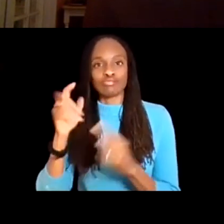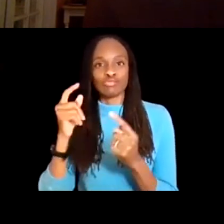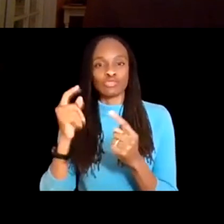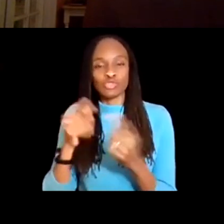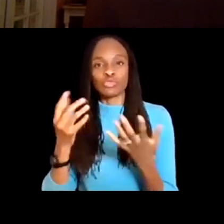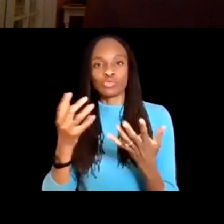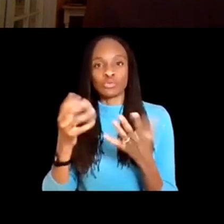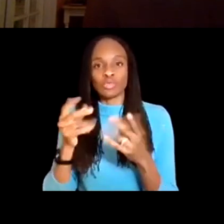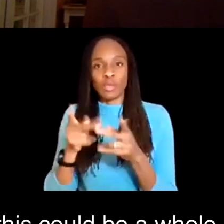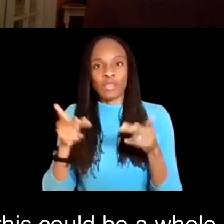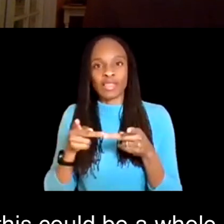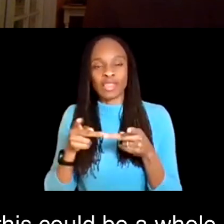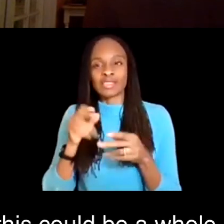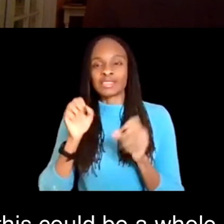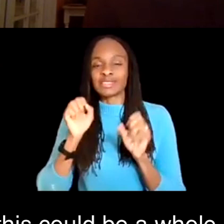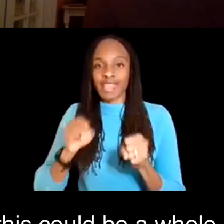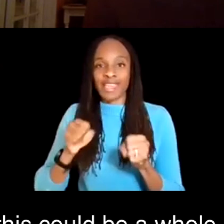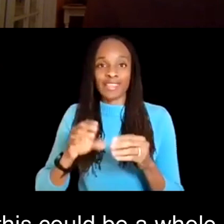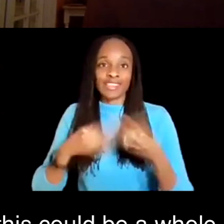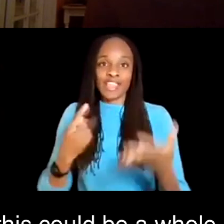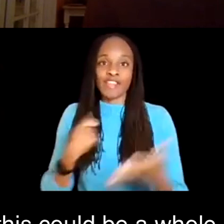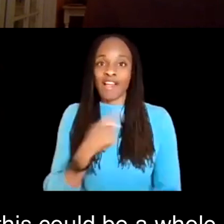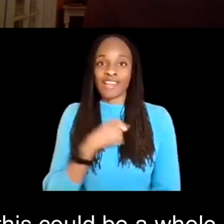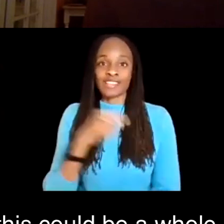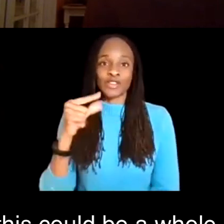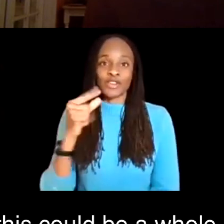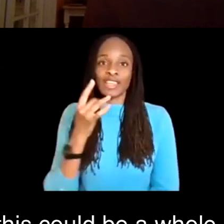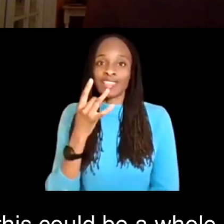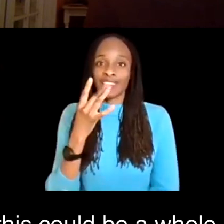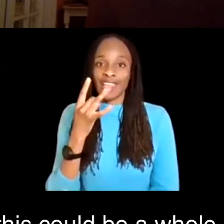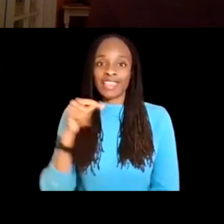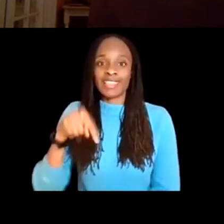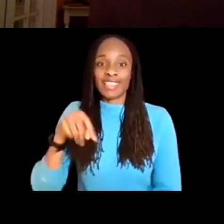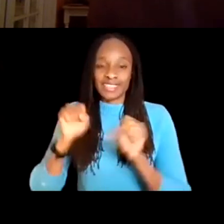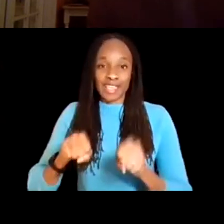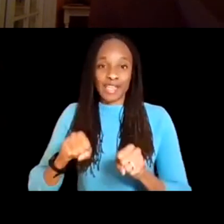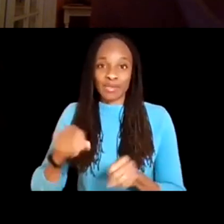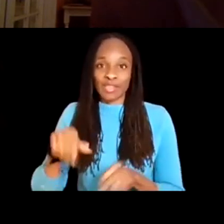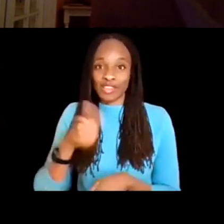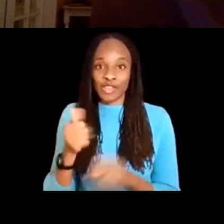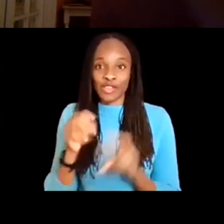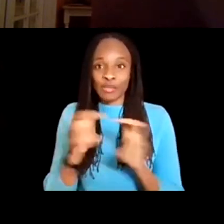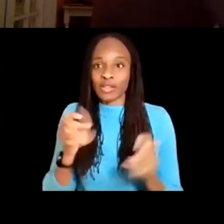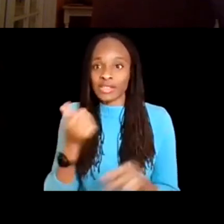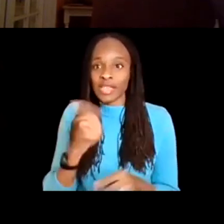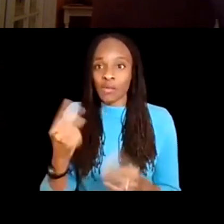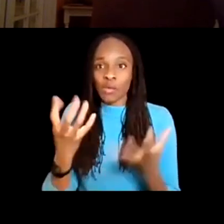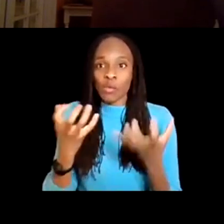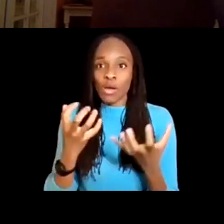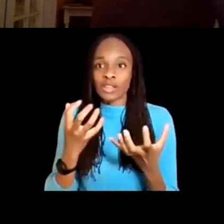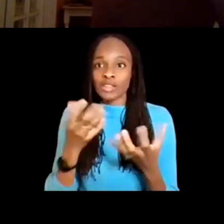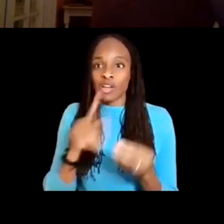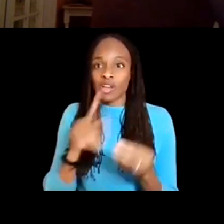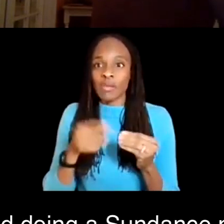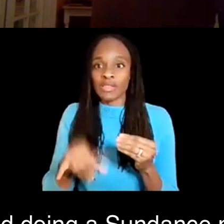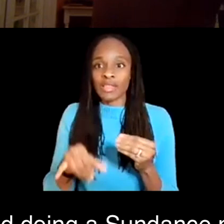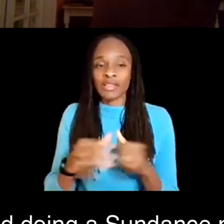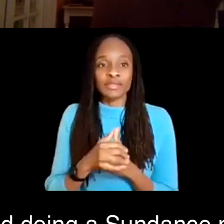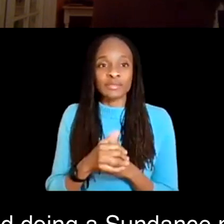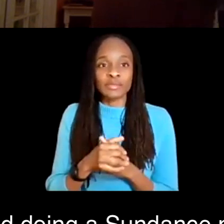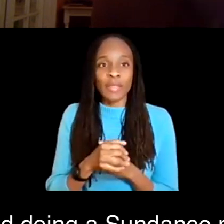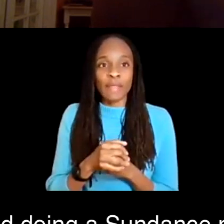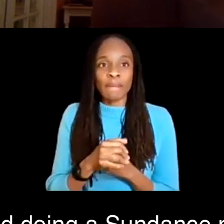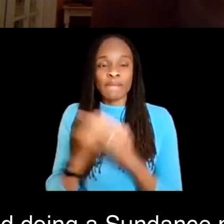mean, this could be a whole other panel in itself. Does anybody want to speak to that? Getting these stories to put, I mean, beyond